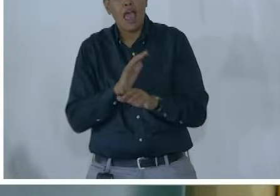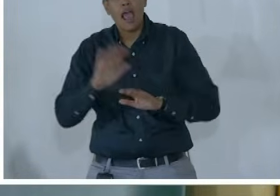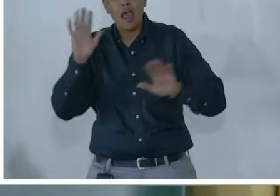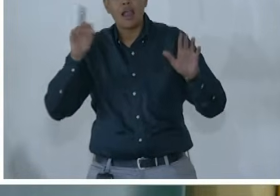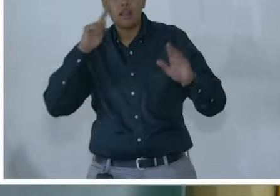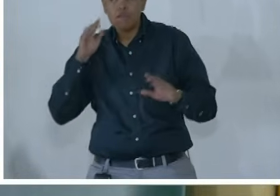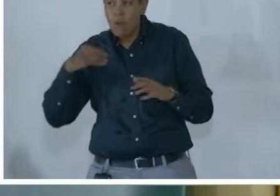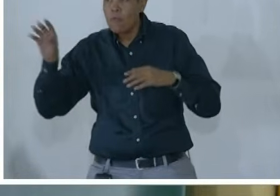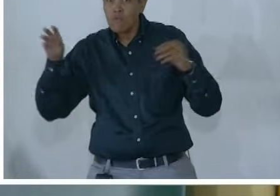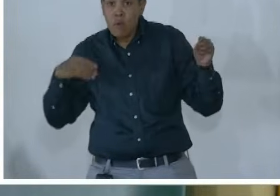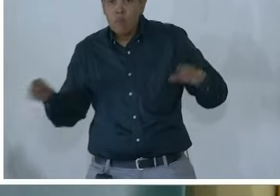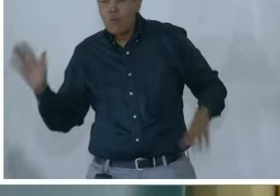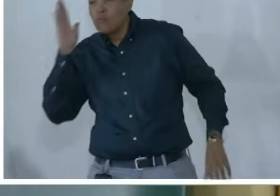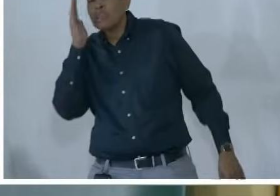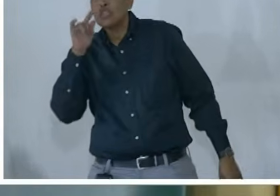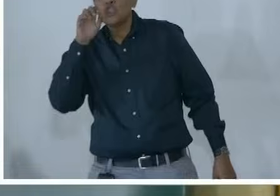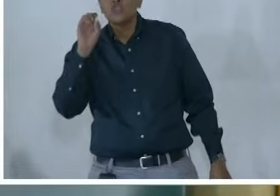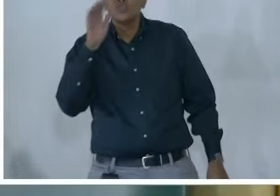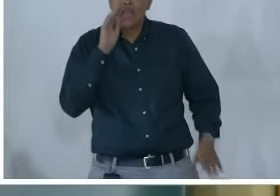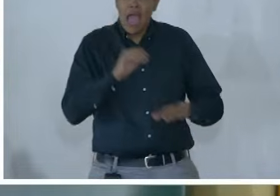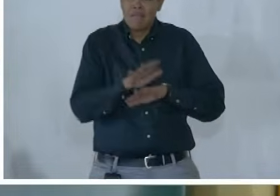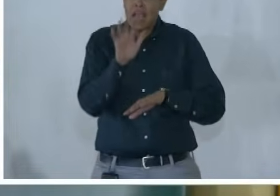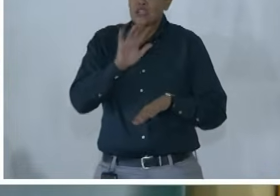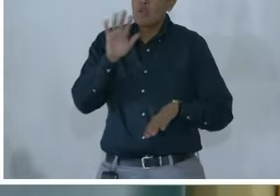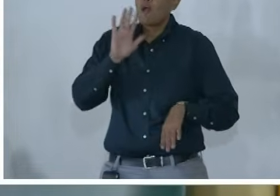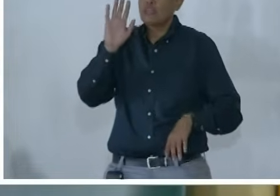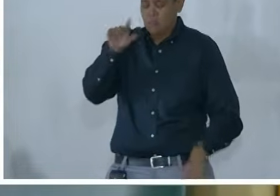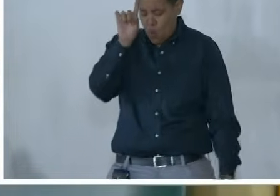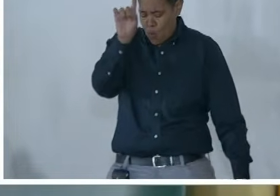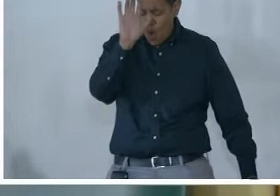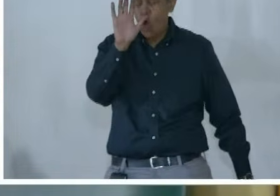relocated residents. JISTV has advised that approximately